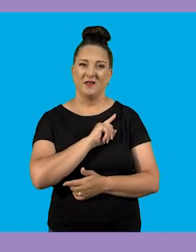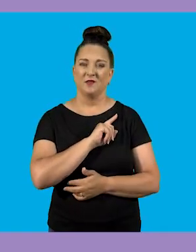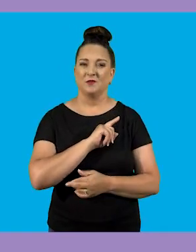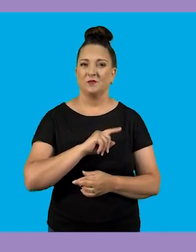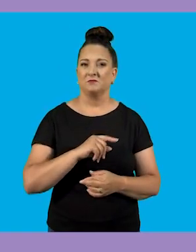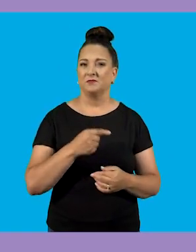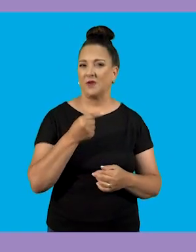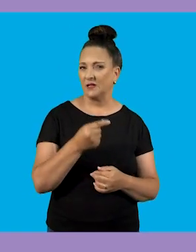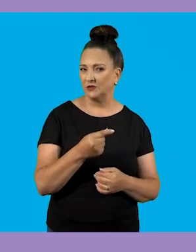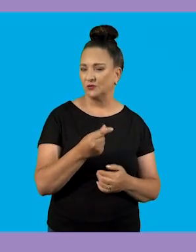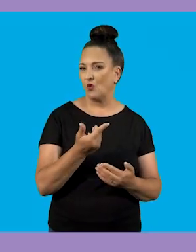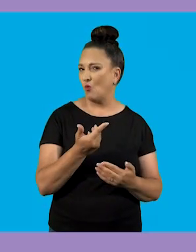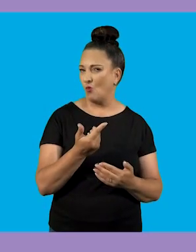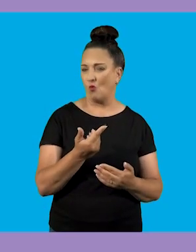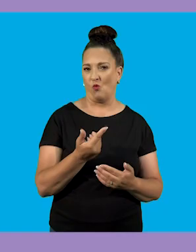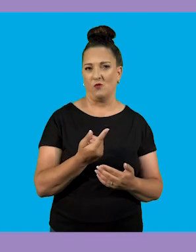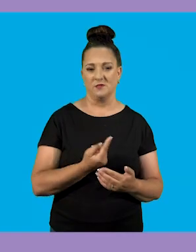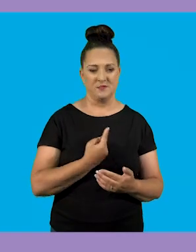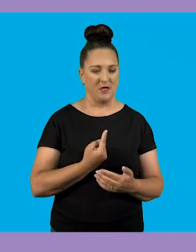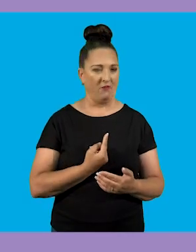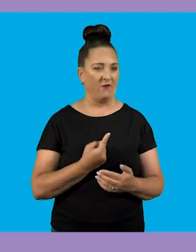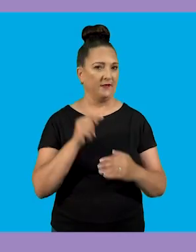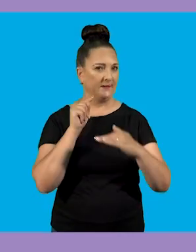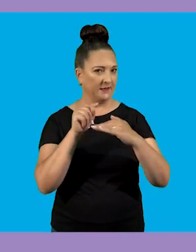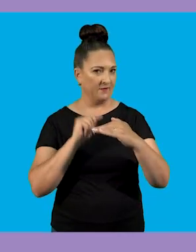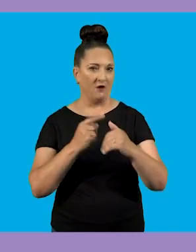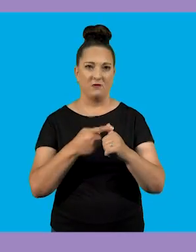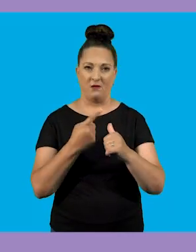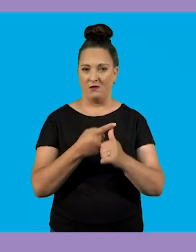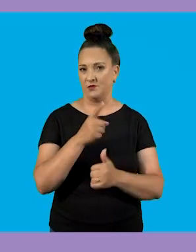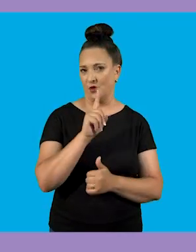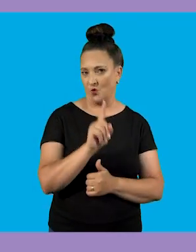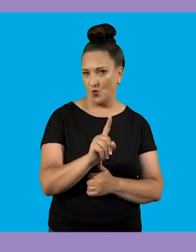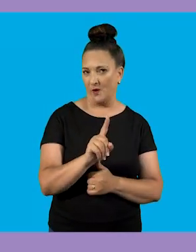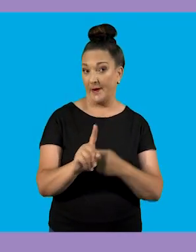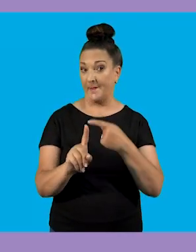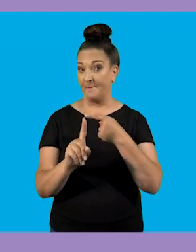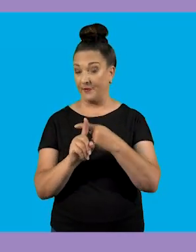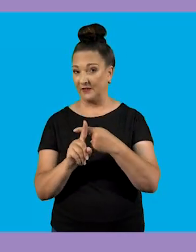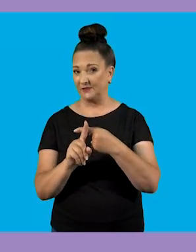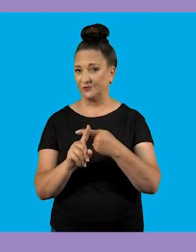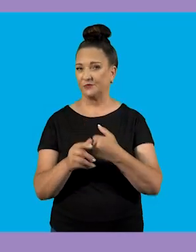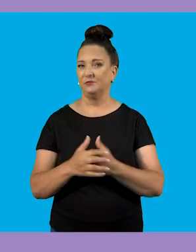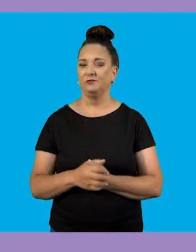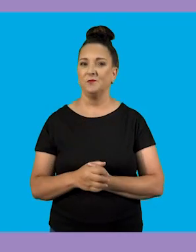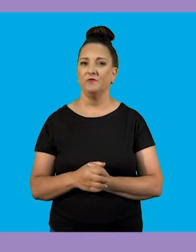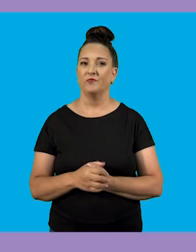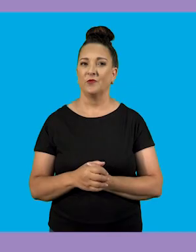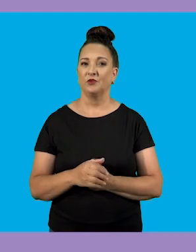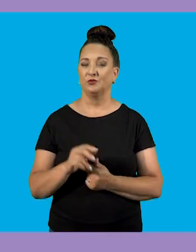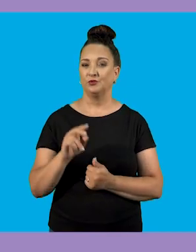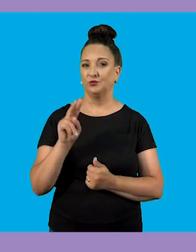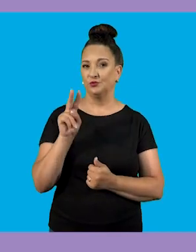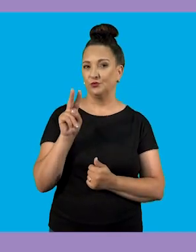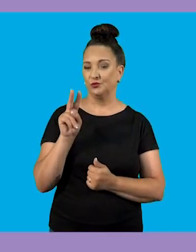of variable or polynomial divided by itself will give us a 1. And we are adding that to,